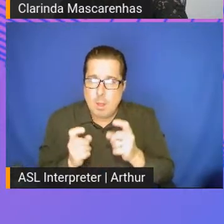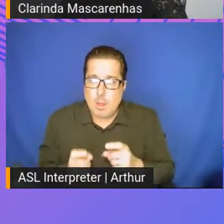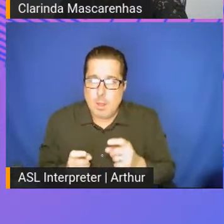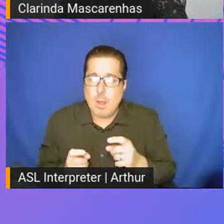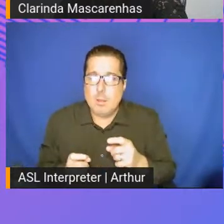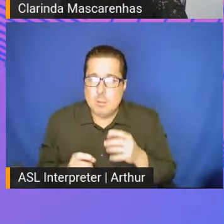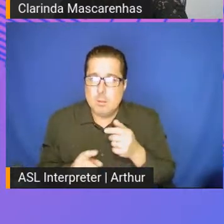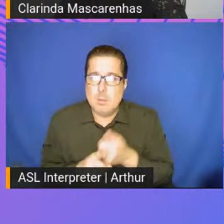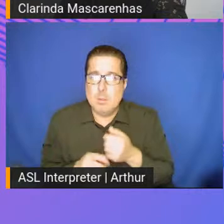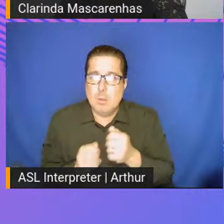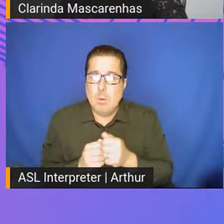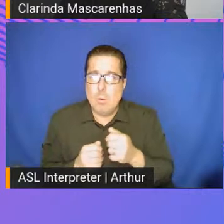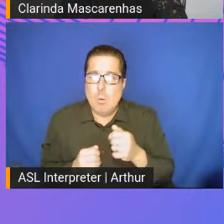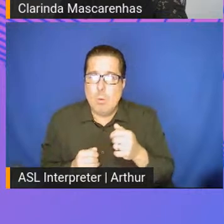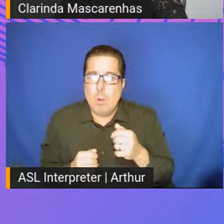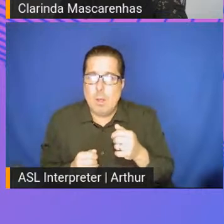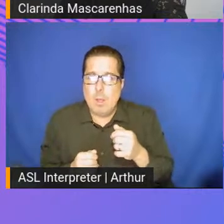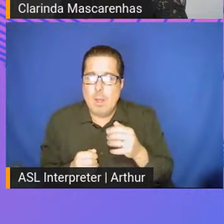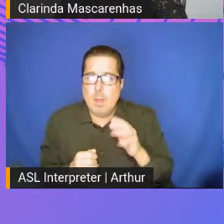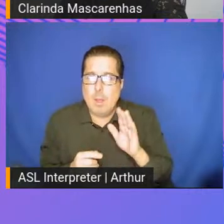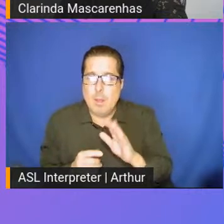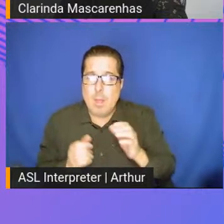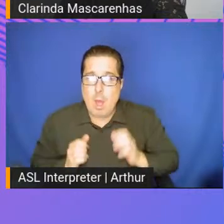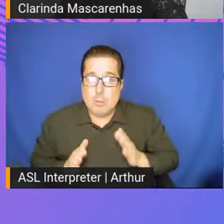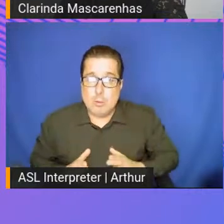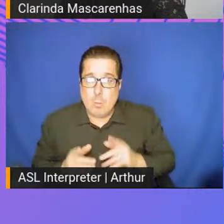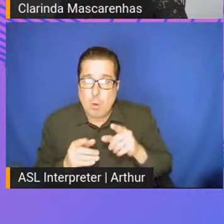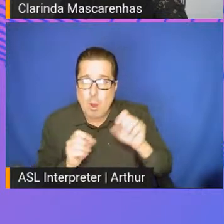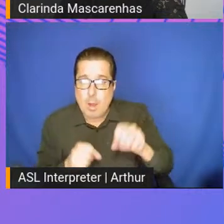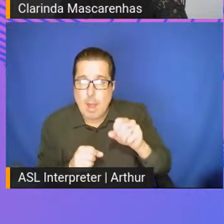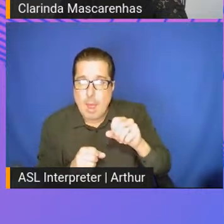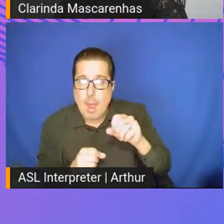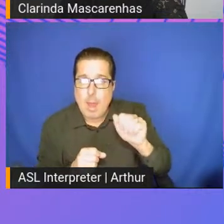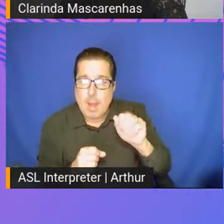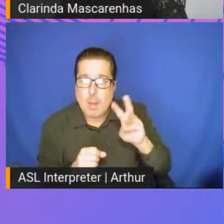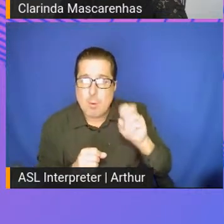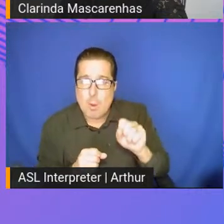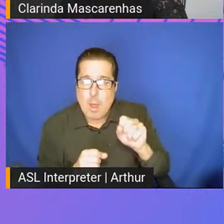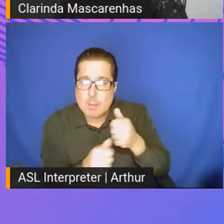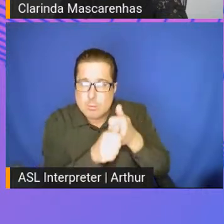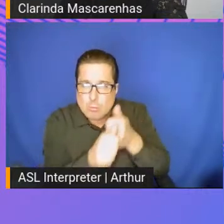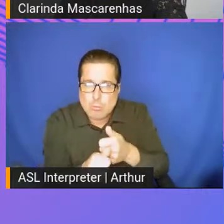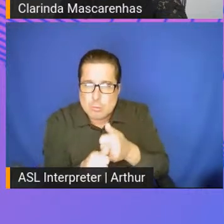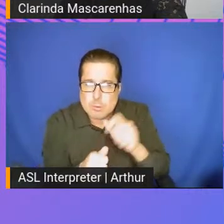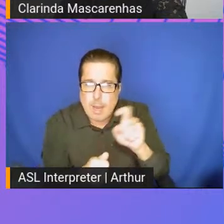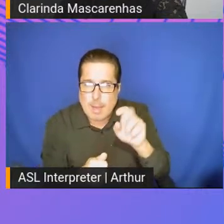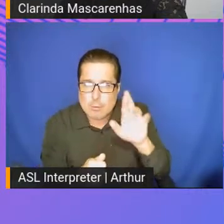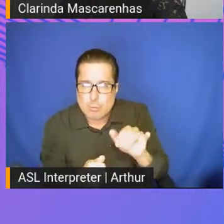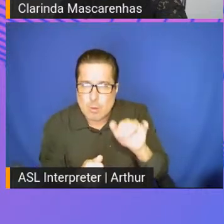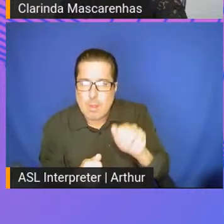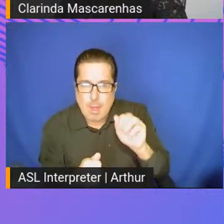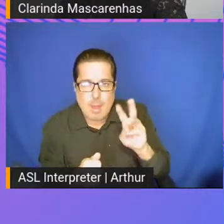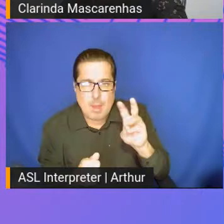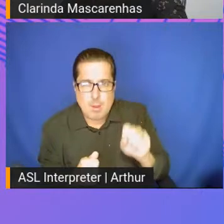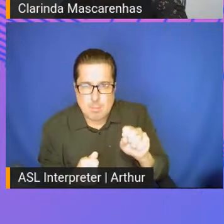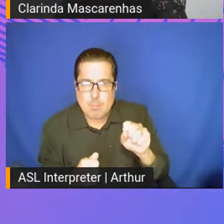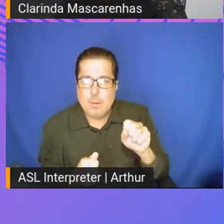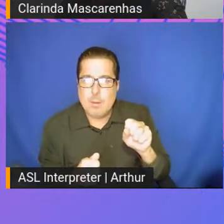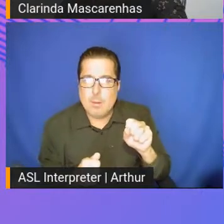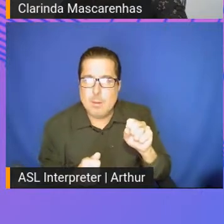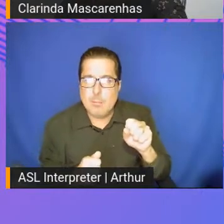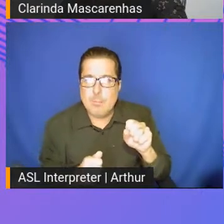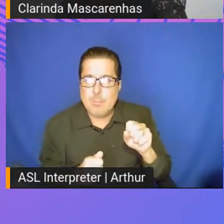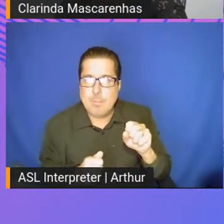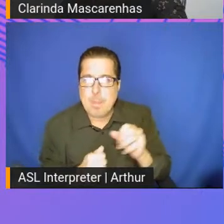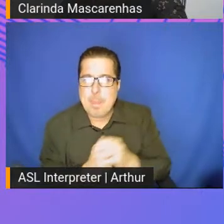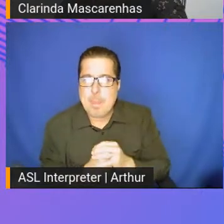X-Ray, so that customers can get traces for their application without having to configure a sidecar or agent on the